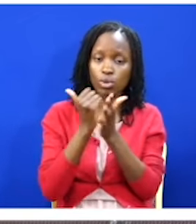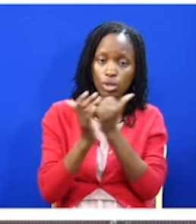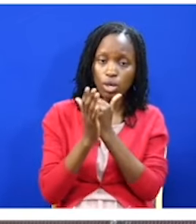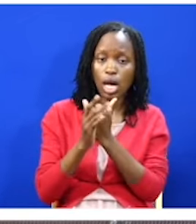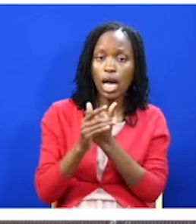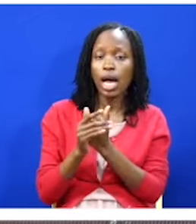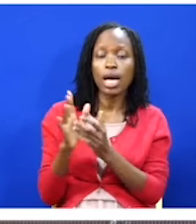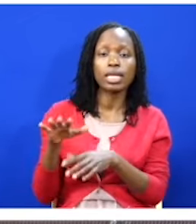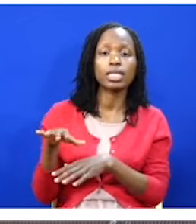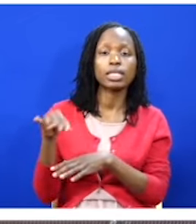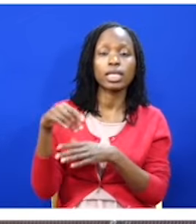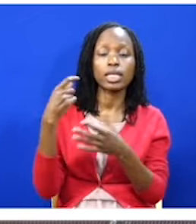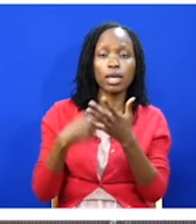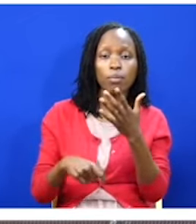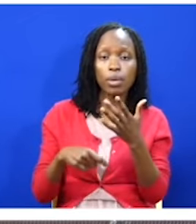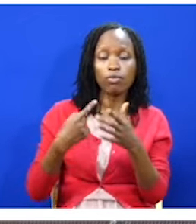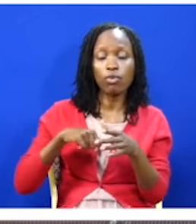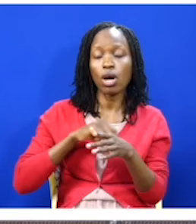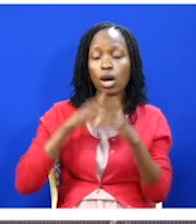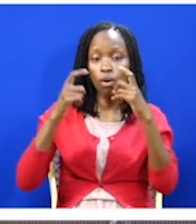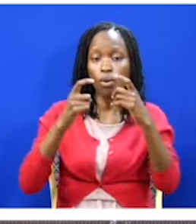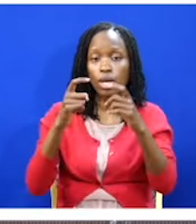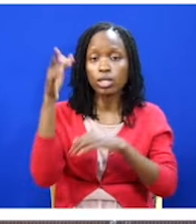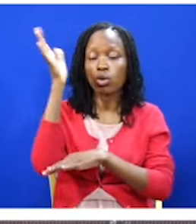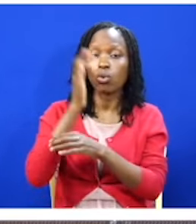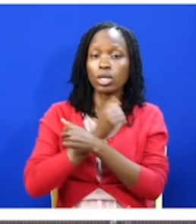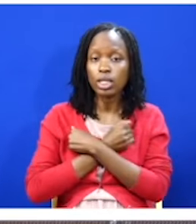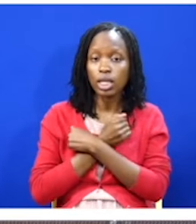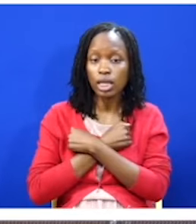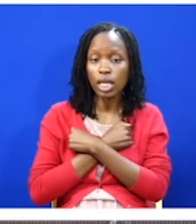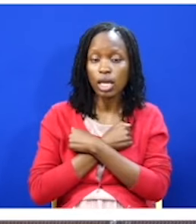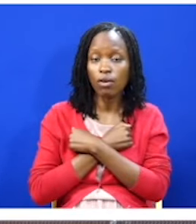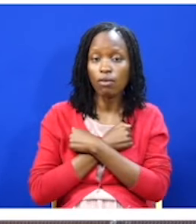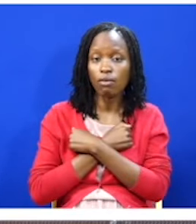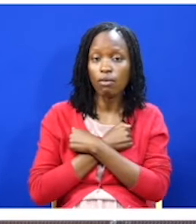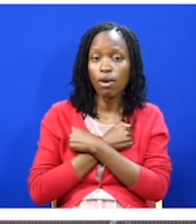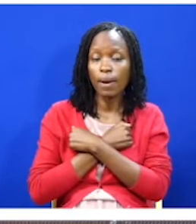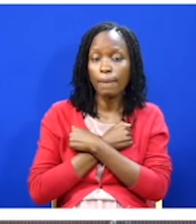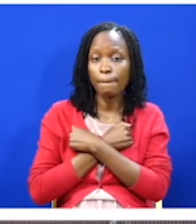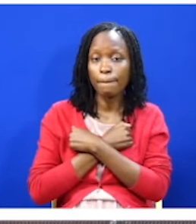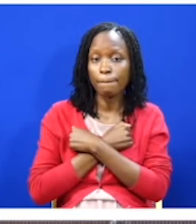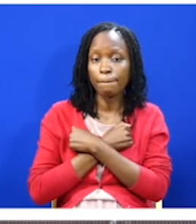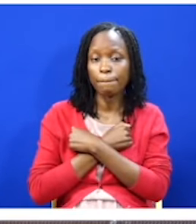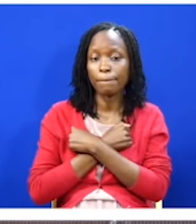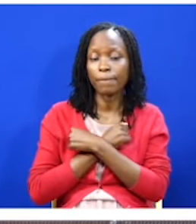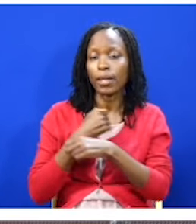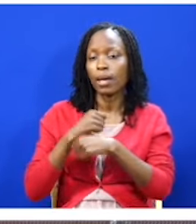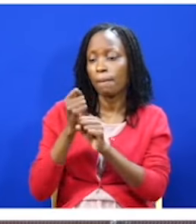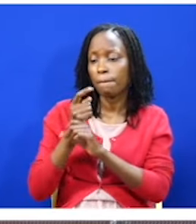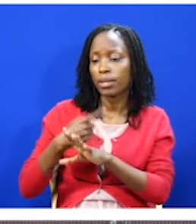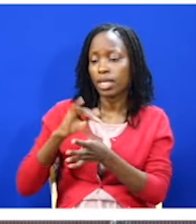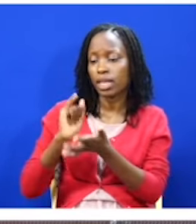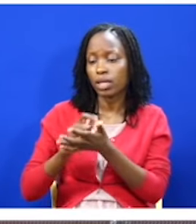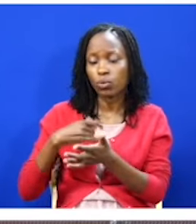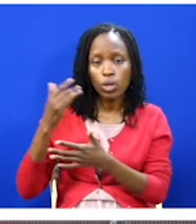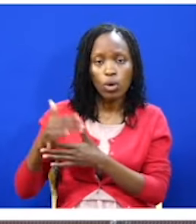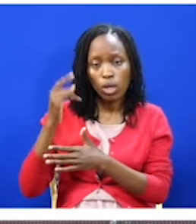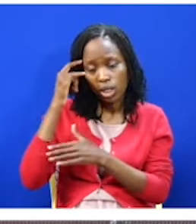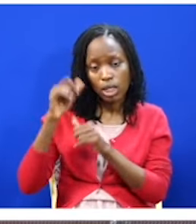sin. God's kind of love places people's needs above our own comfort and